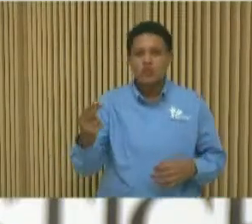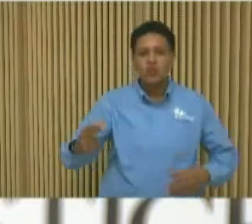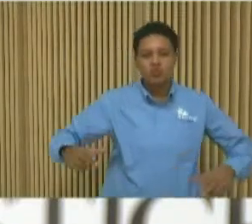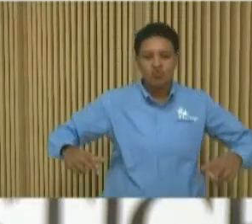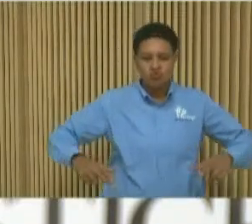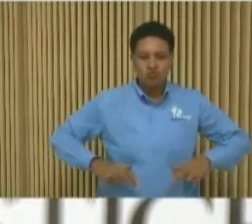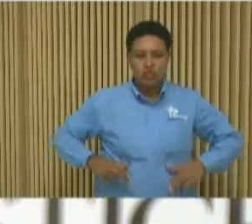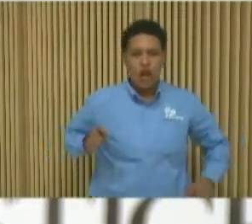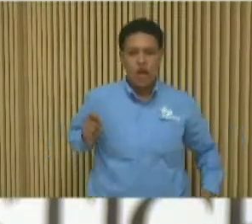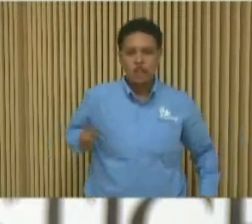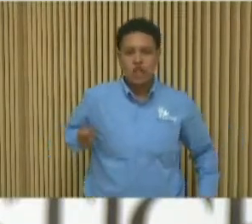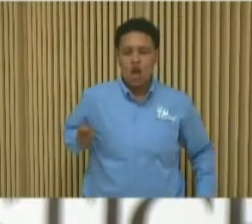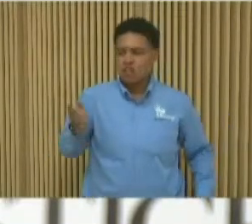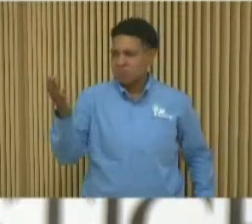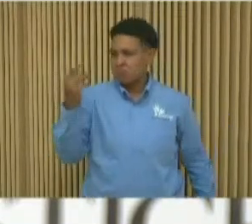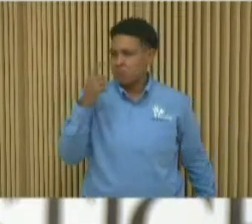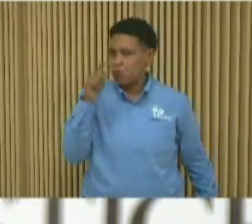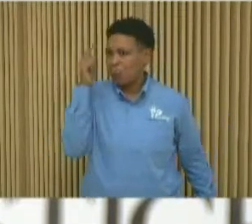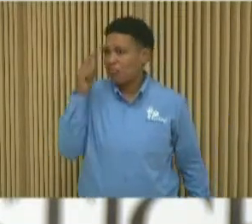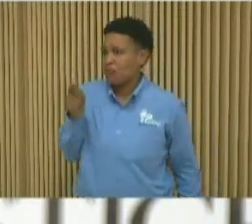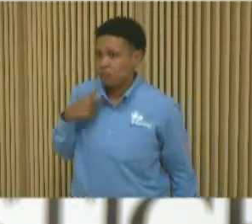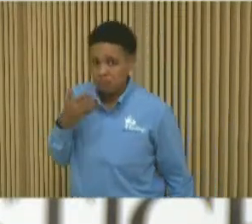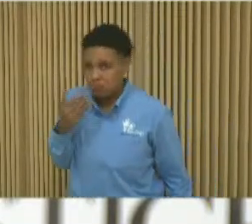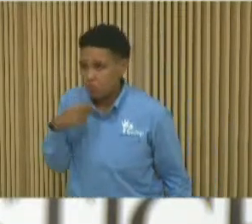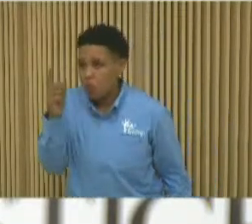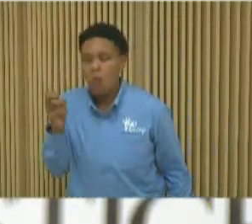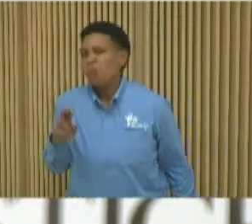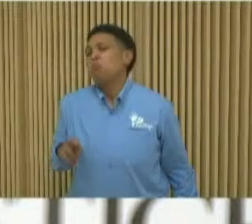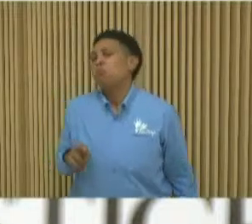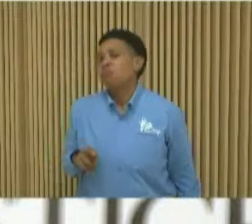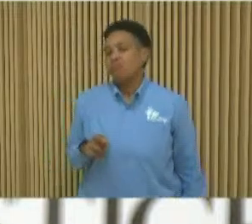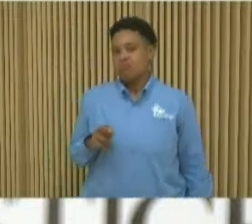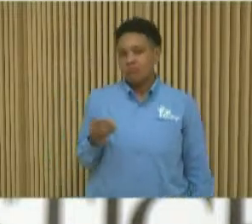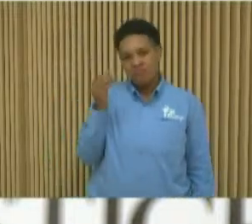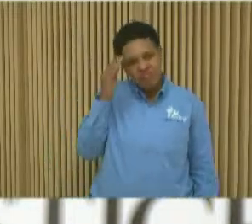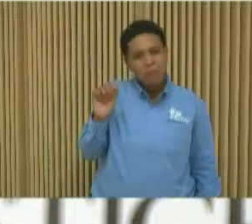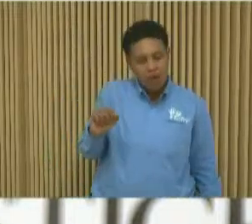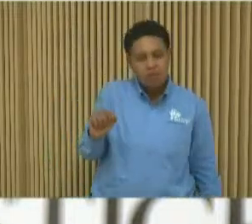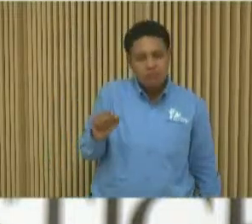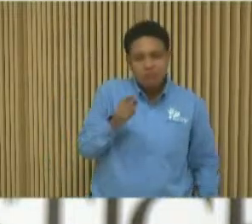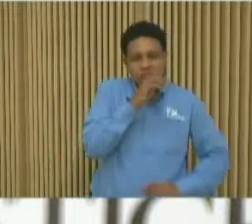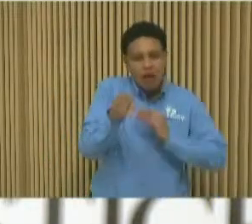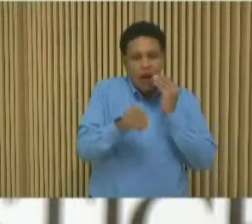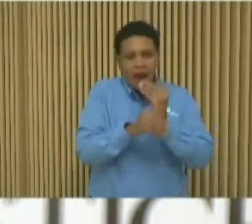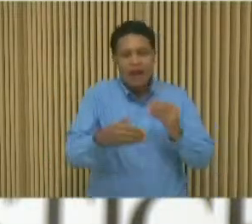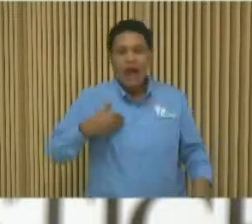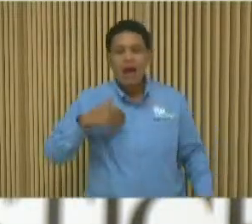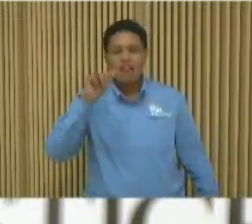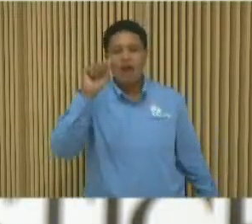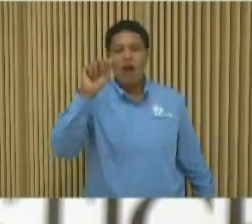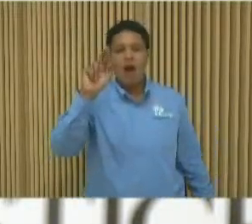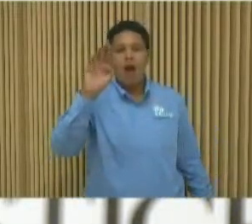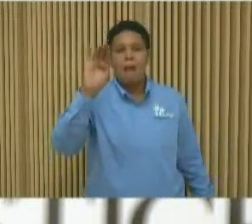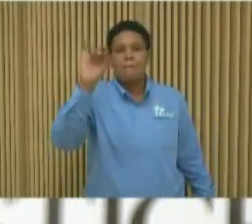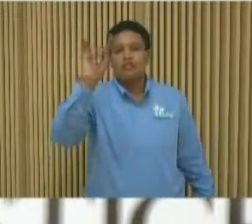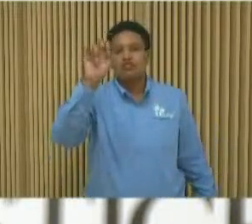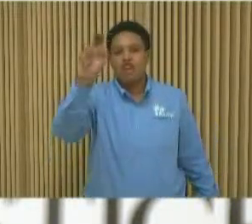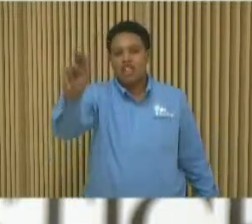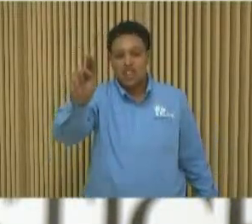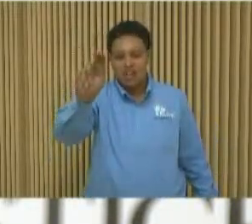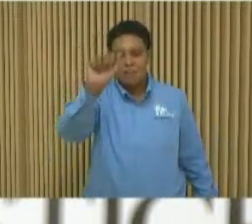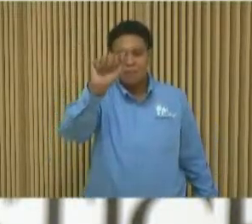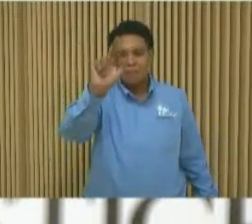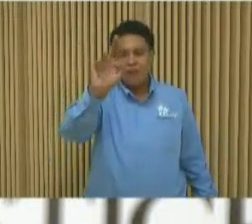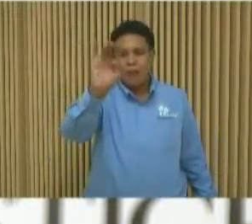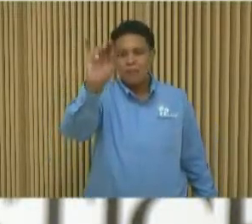opinion as to what road you should go down. And besides that, then there's arbitration, but there's arbitration